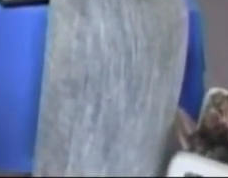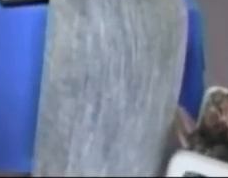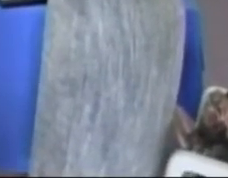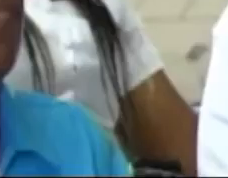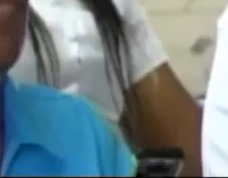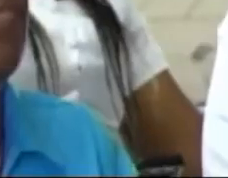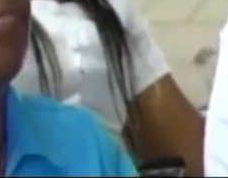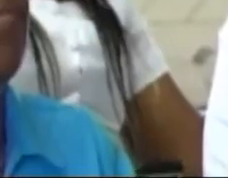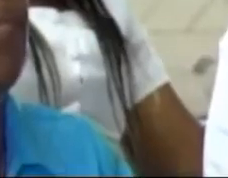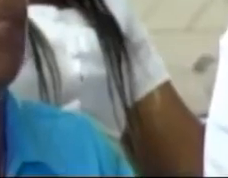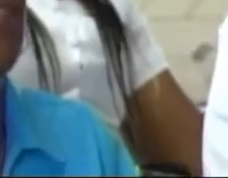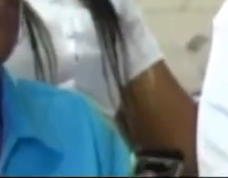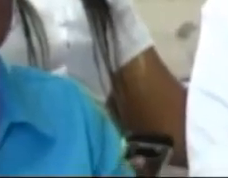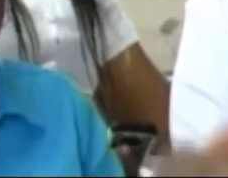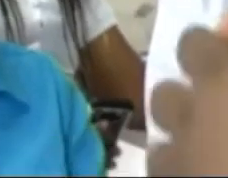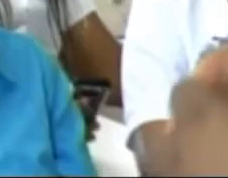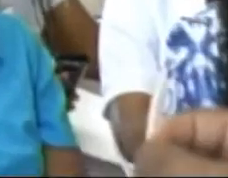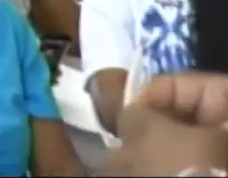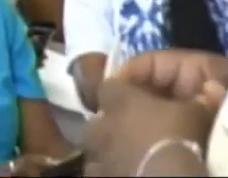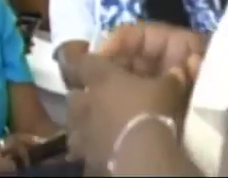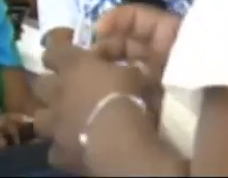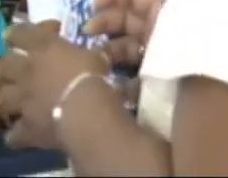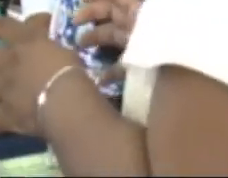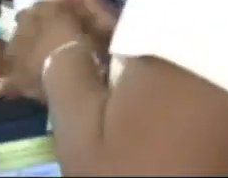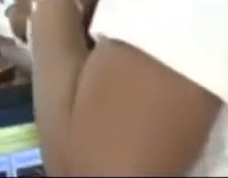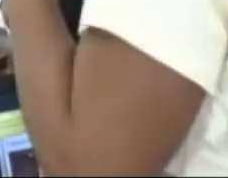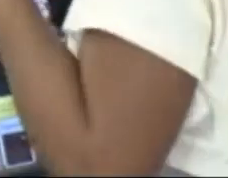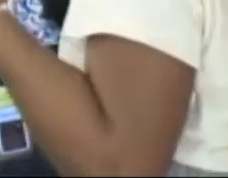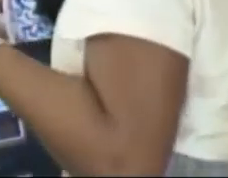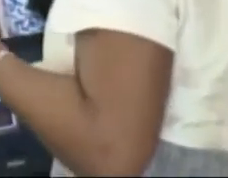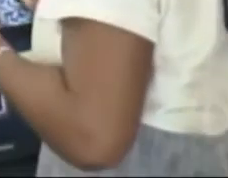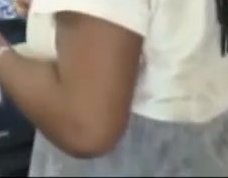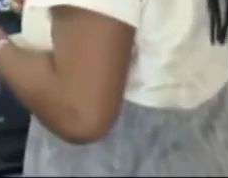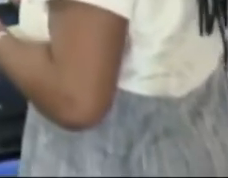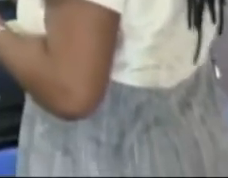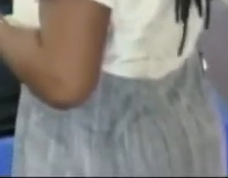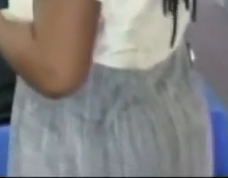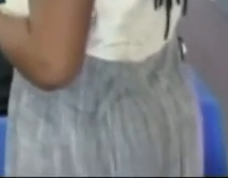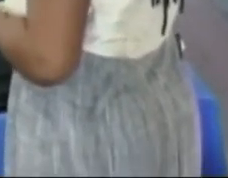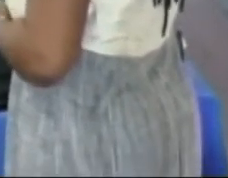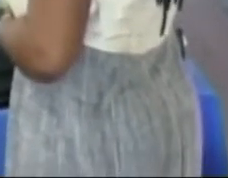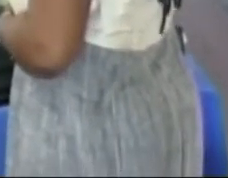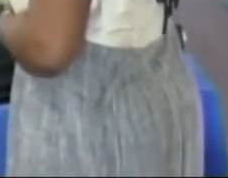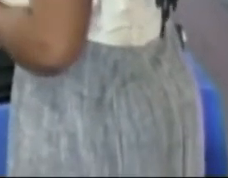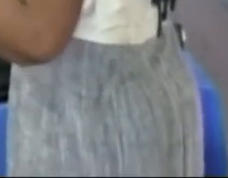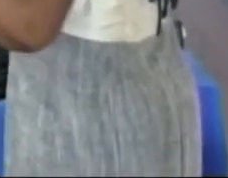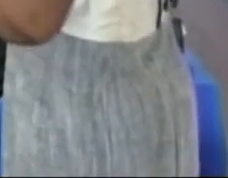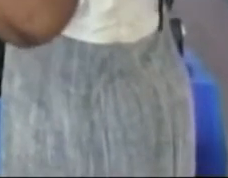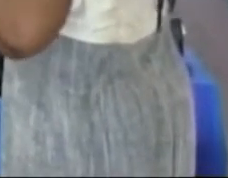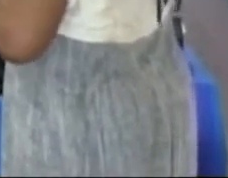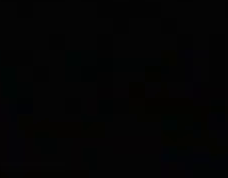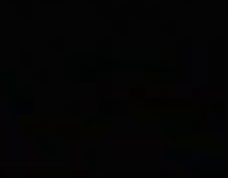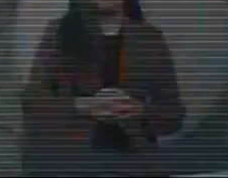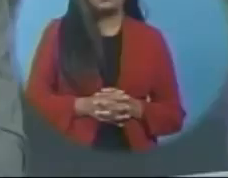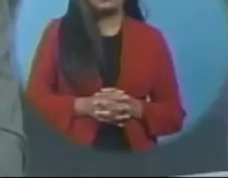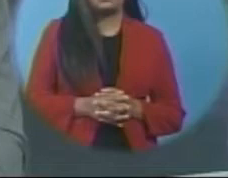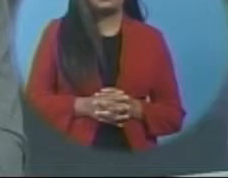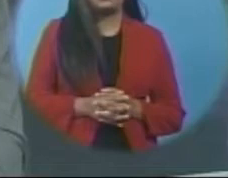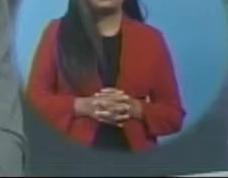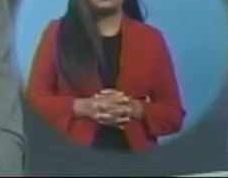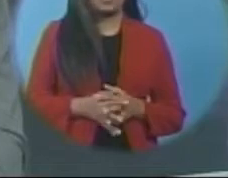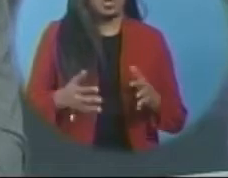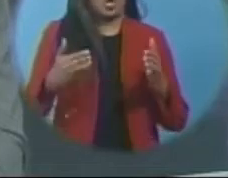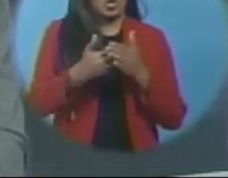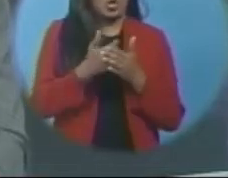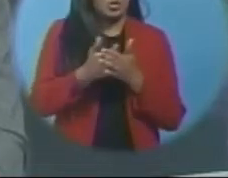aesthetics, cosmetology, home economics, and a garment course. Ms. Prime told the new students that technology will play a role in